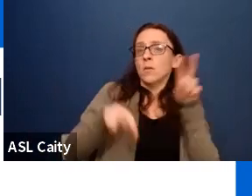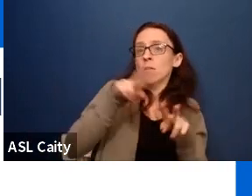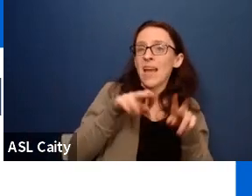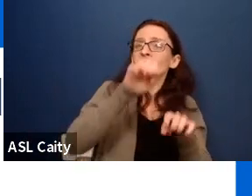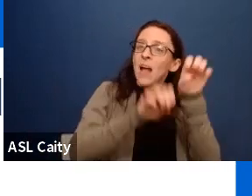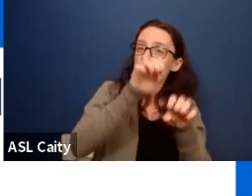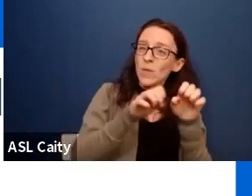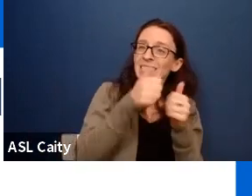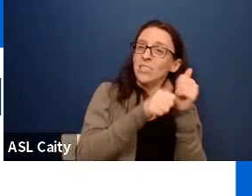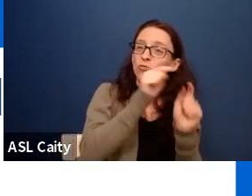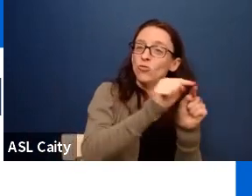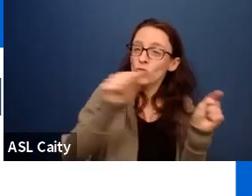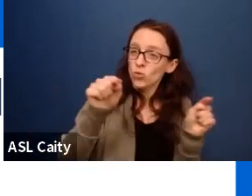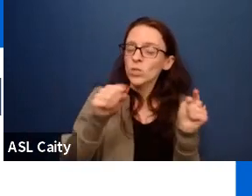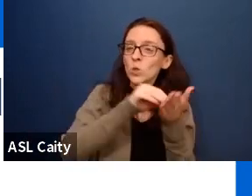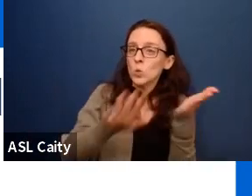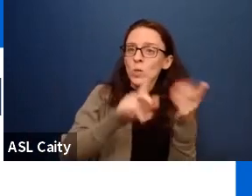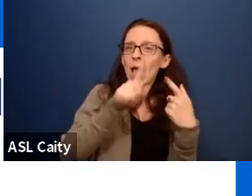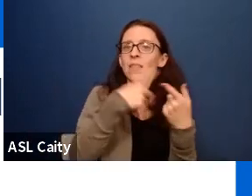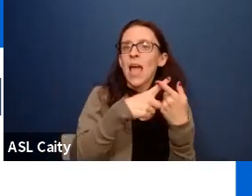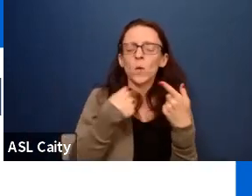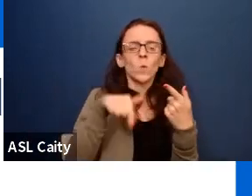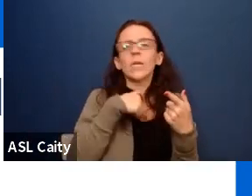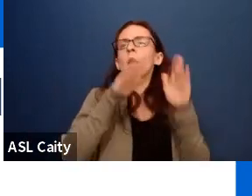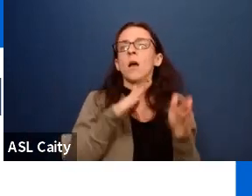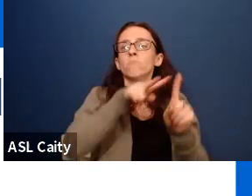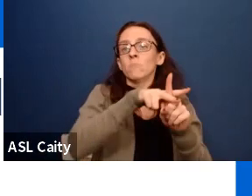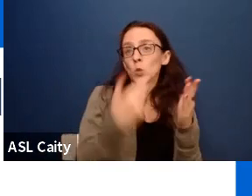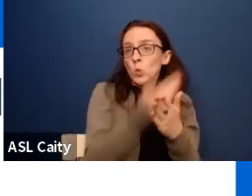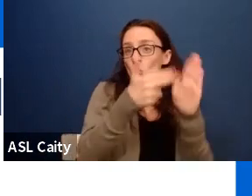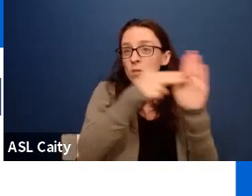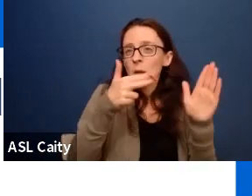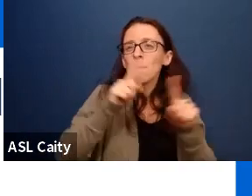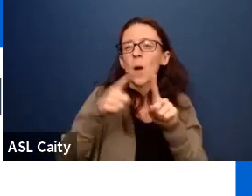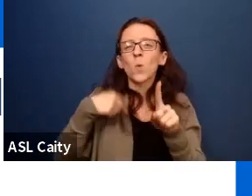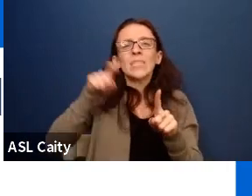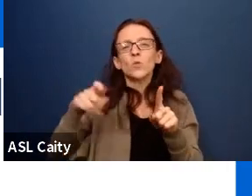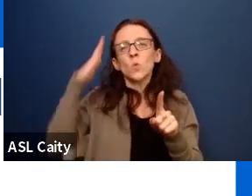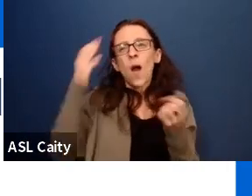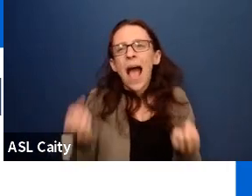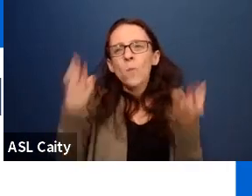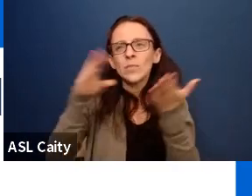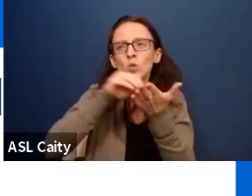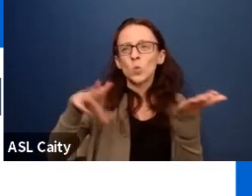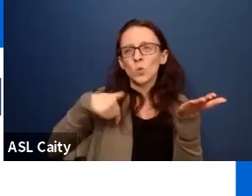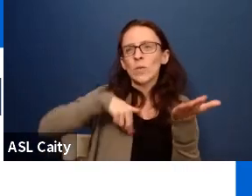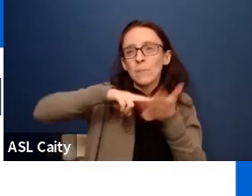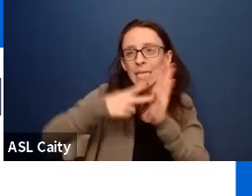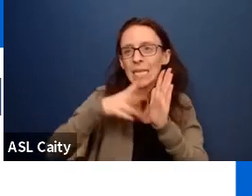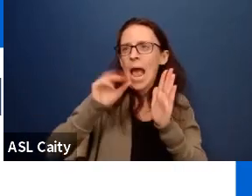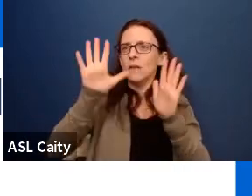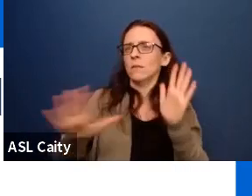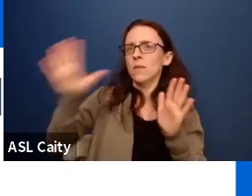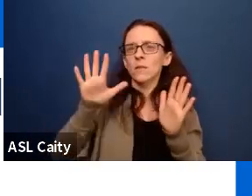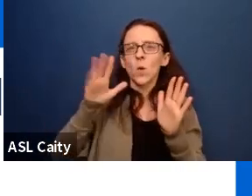have to know how large that universe is. You know, do you know what I mean? Yep, I do. Yep, nope, that's clear.